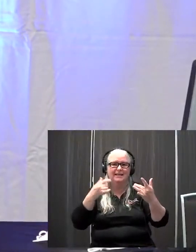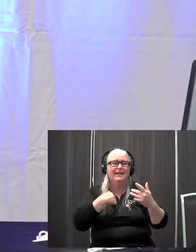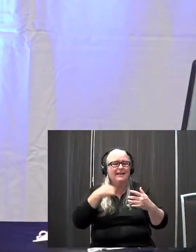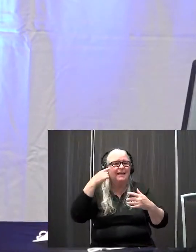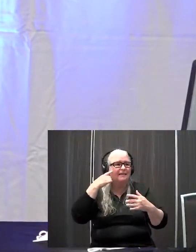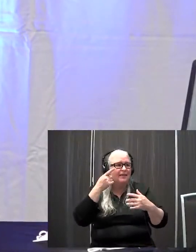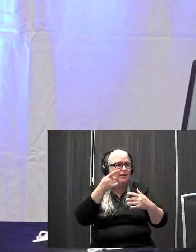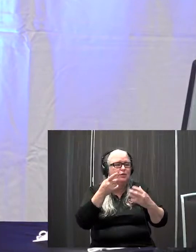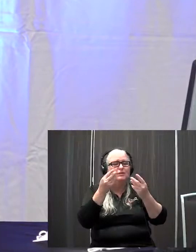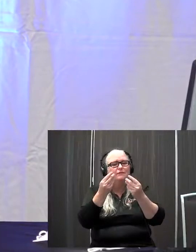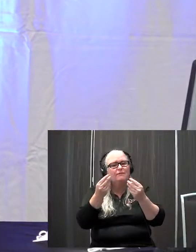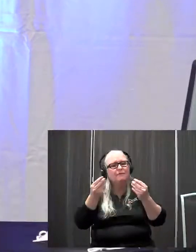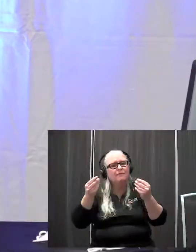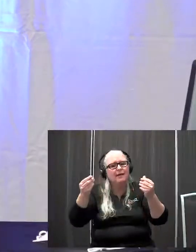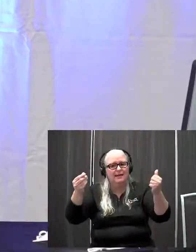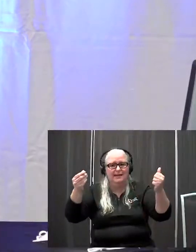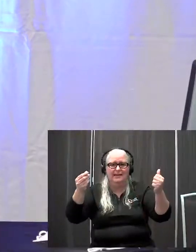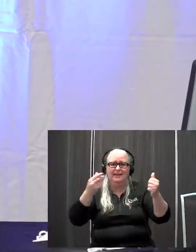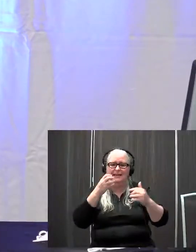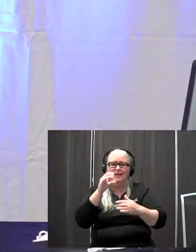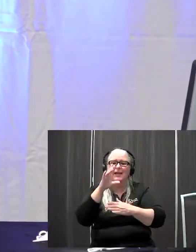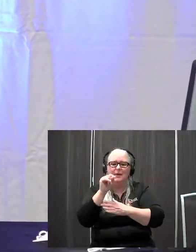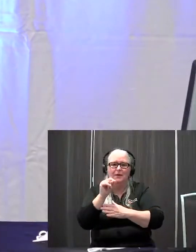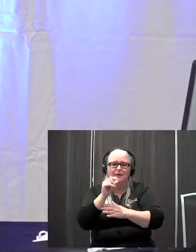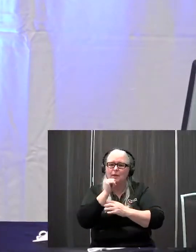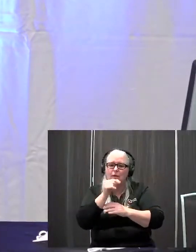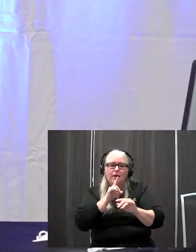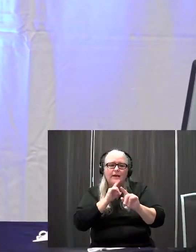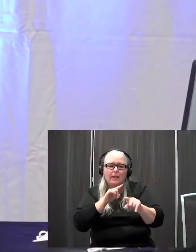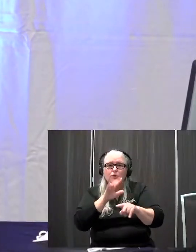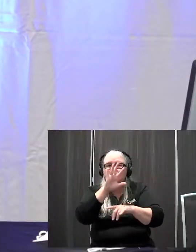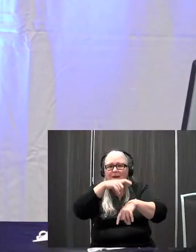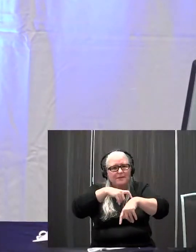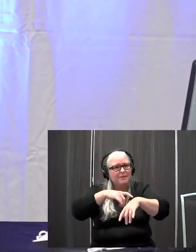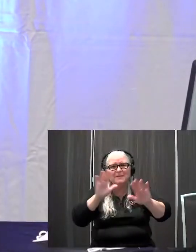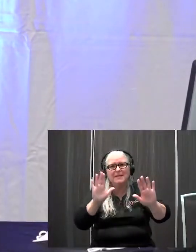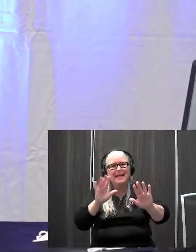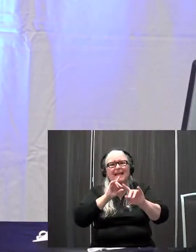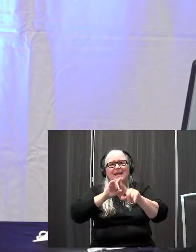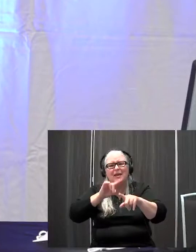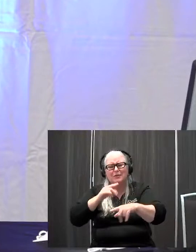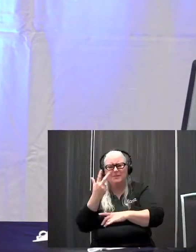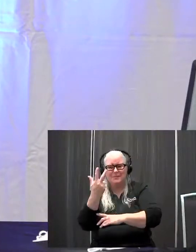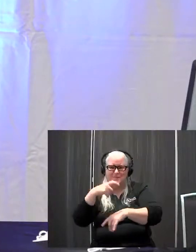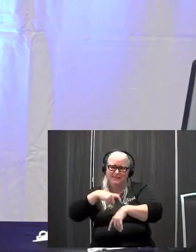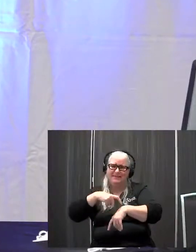less, fading it out. So maybe instead of answering 5 times, you answer 3 times. And then the other part that you